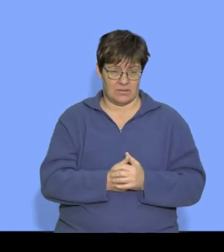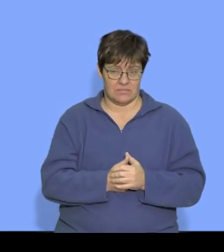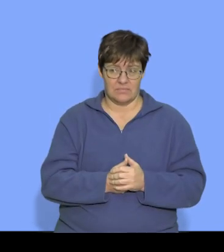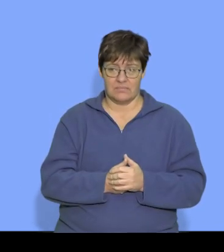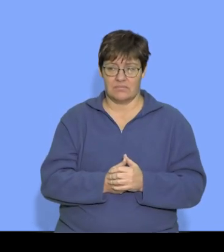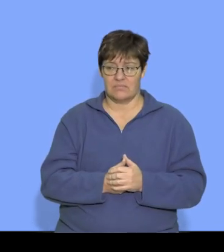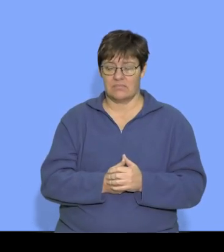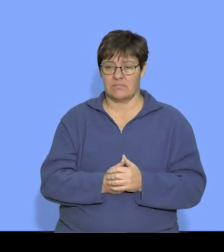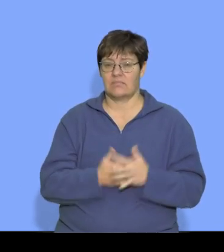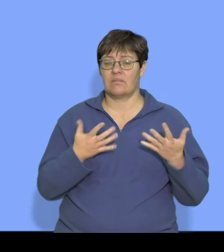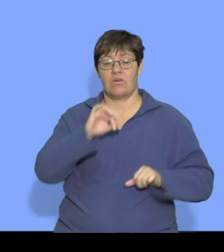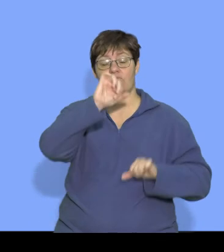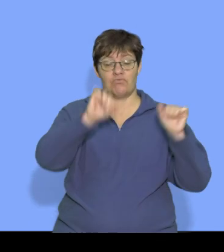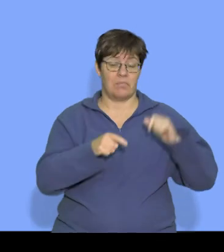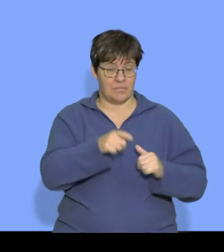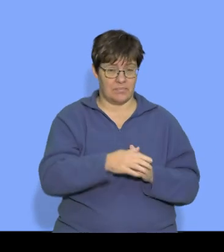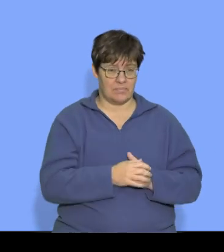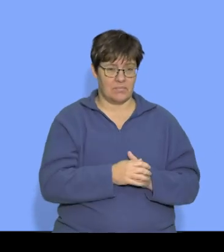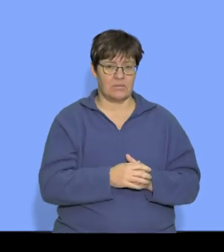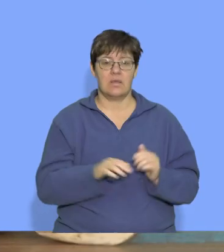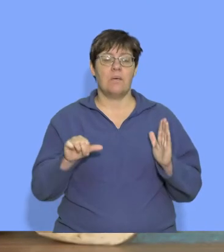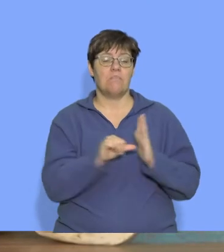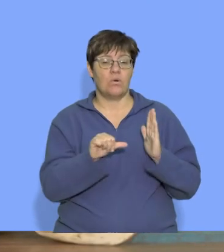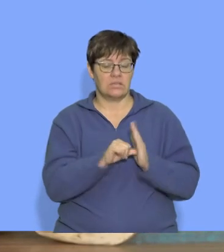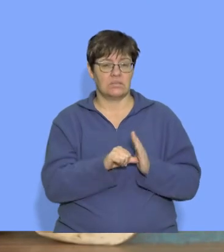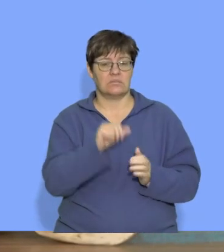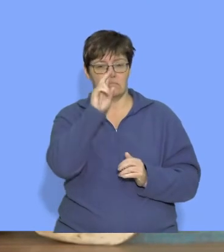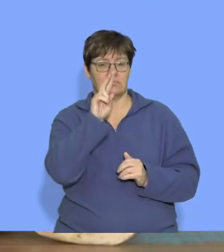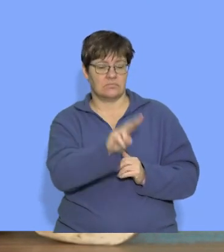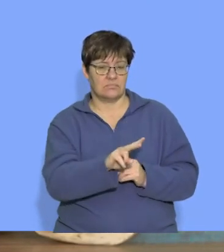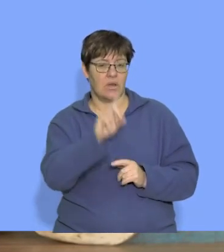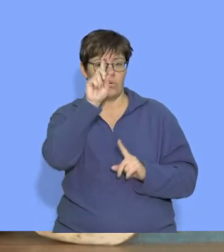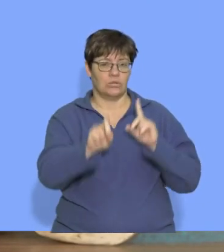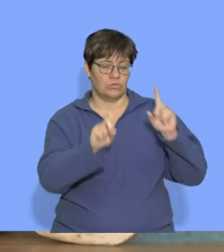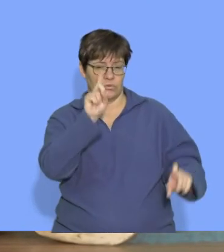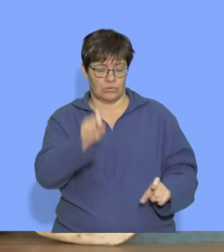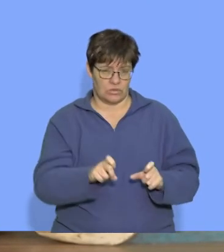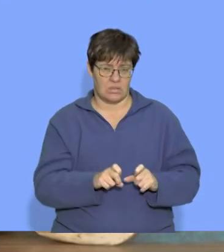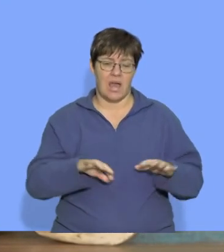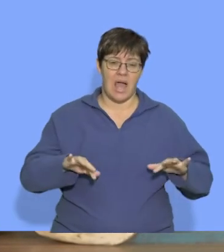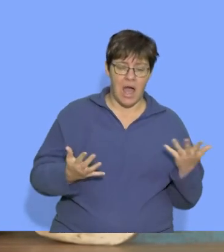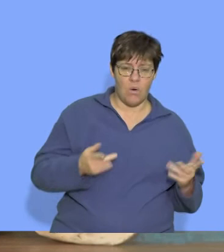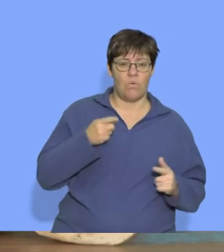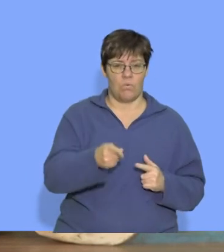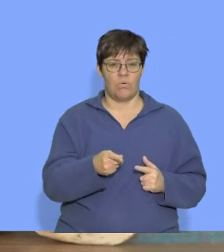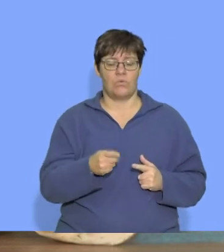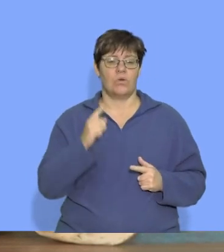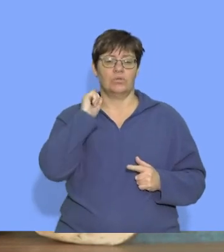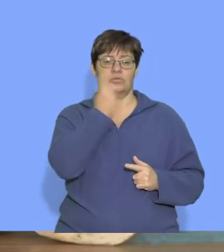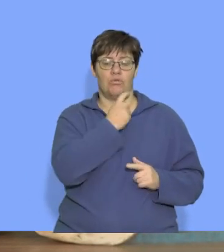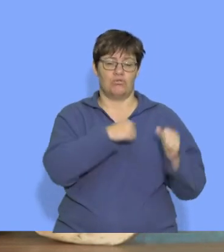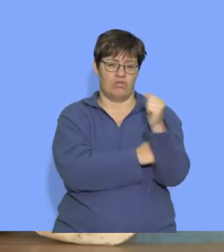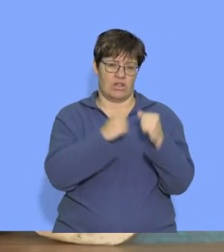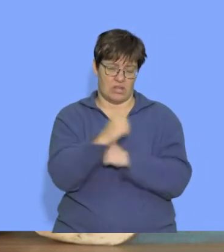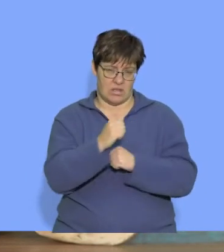food. So guys, as we wrap this segment up, it's important that you are able to access questions and where you're